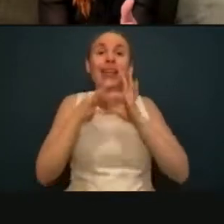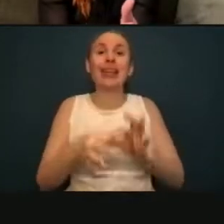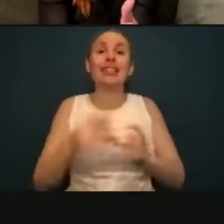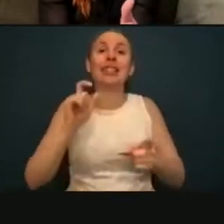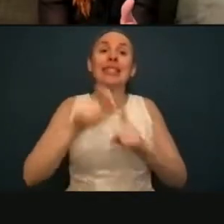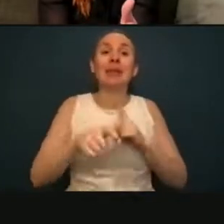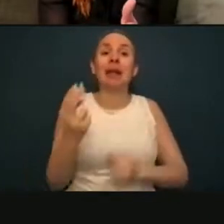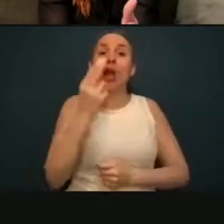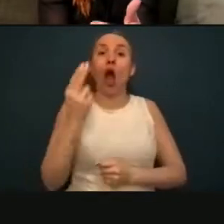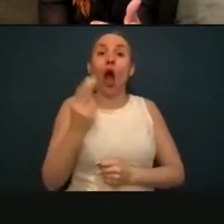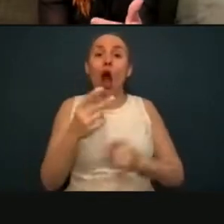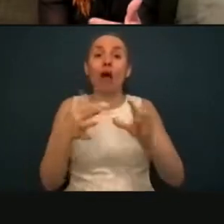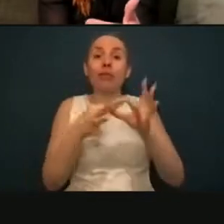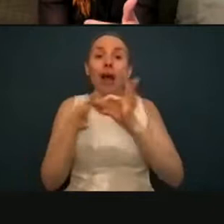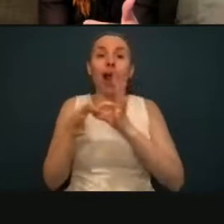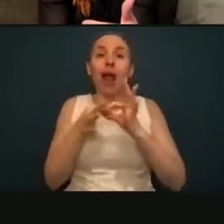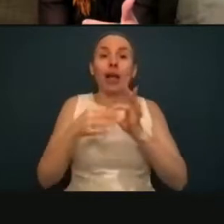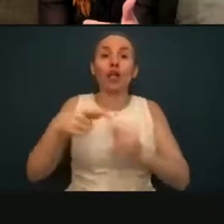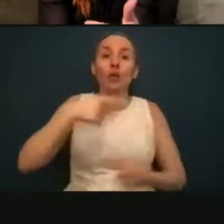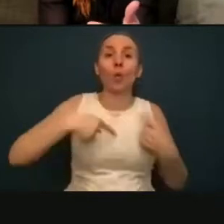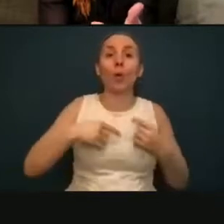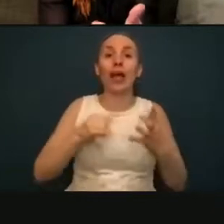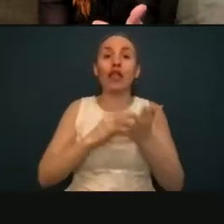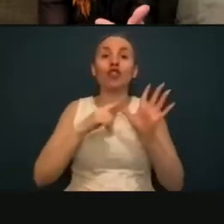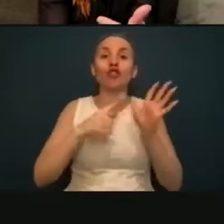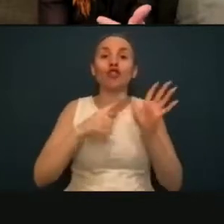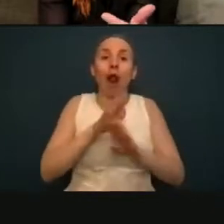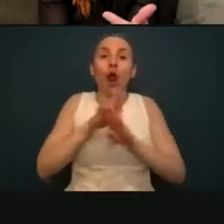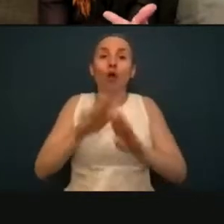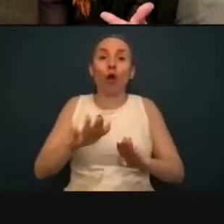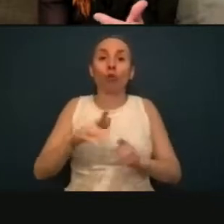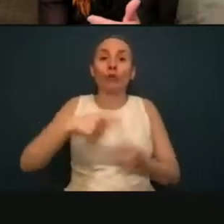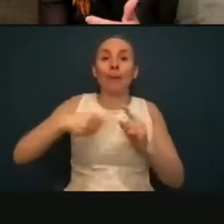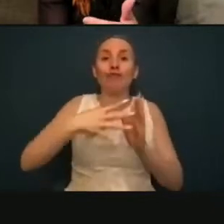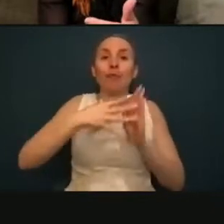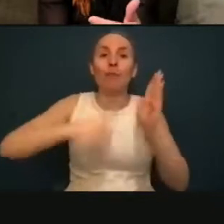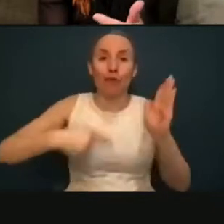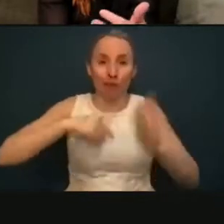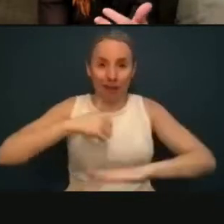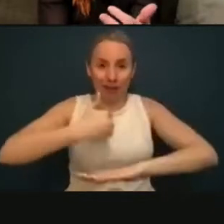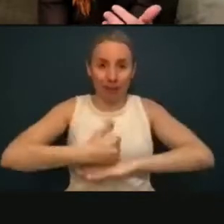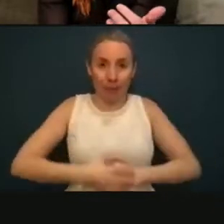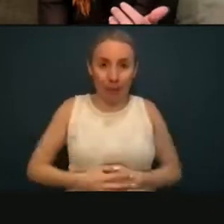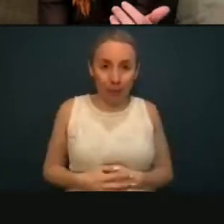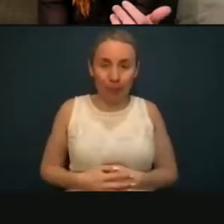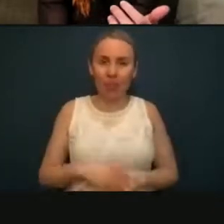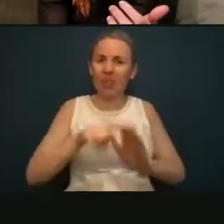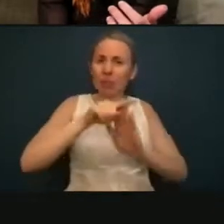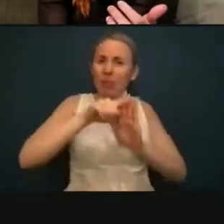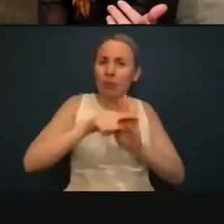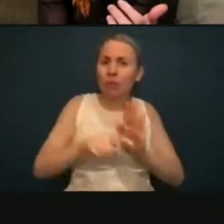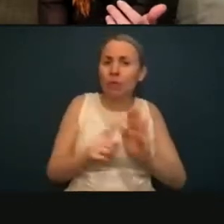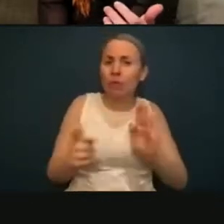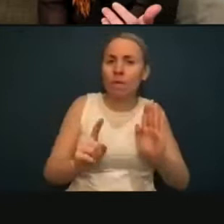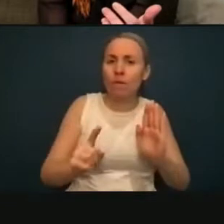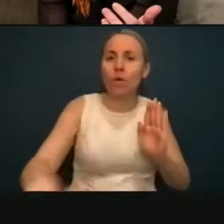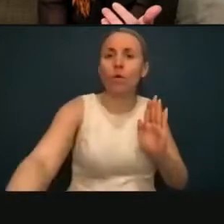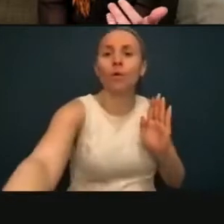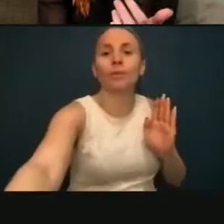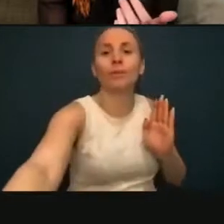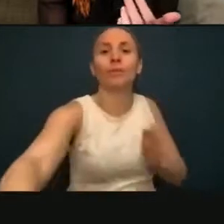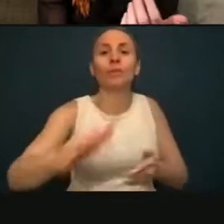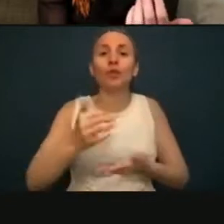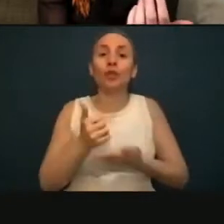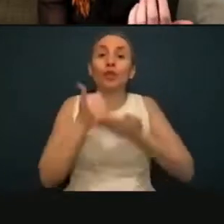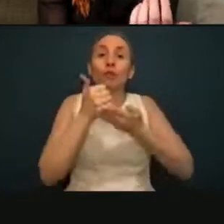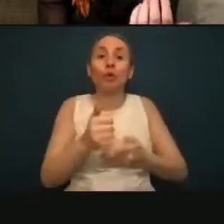Removed, that I set up. The principles were really there to support the sector, the cultural sector,